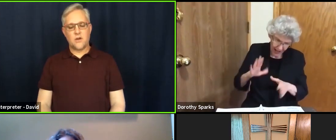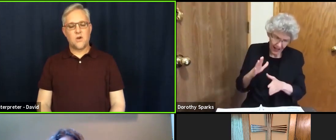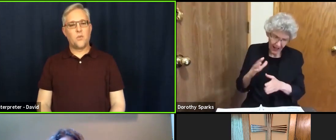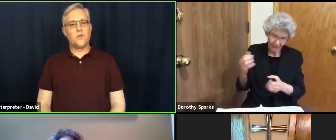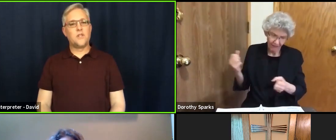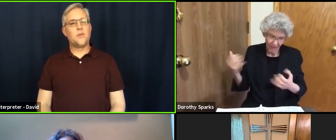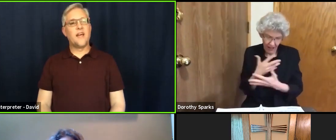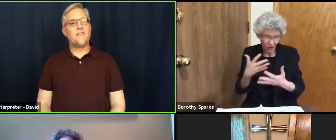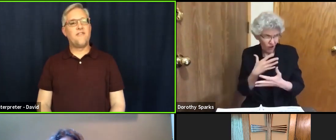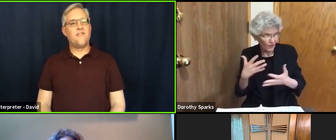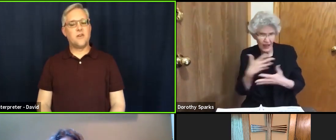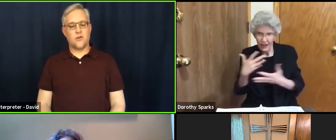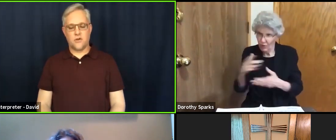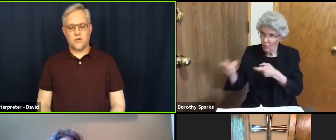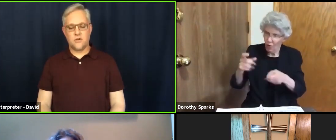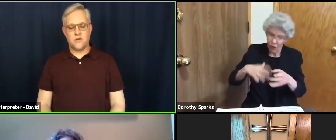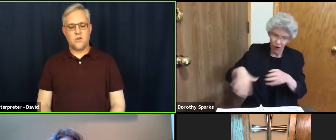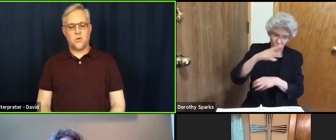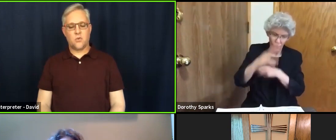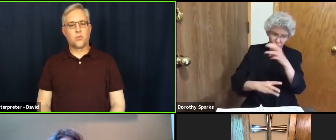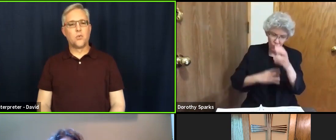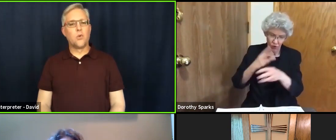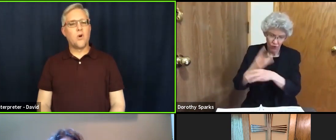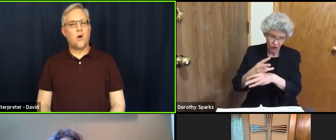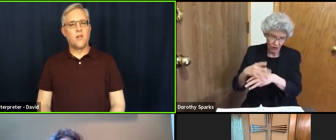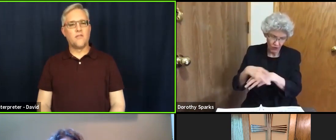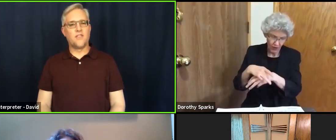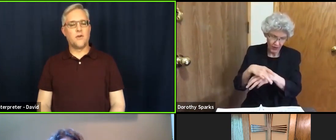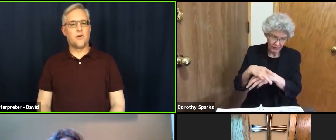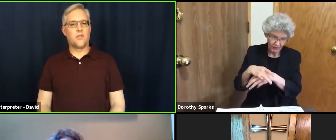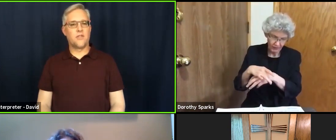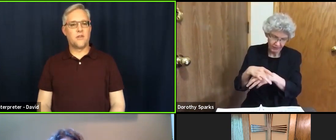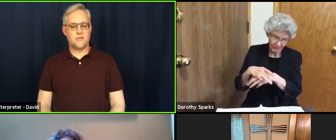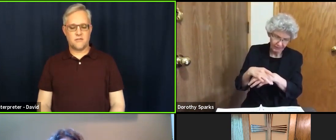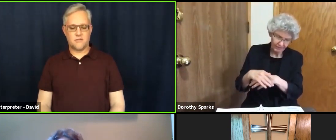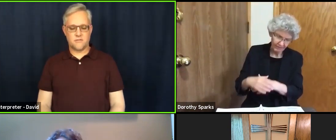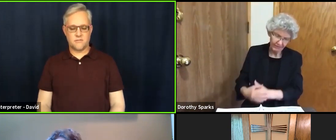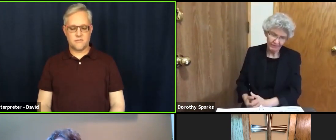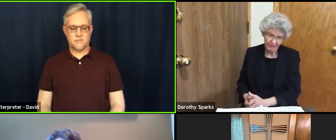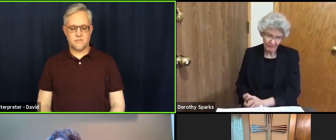How long will you let fear rule all of the earth?